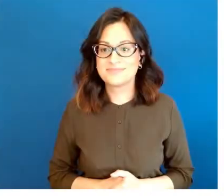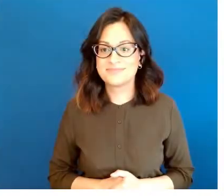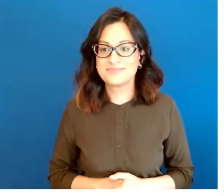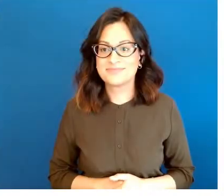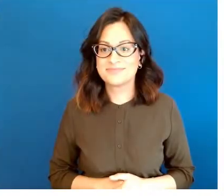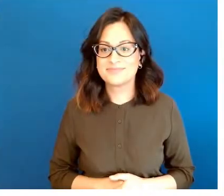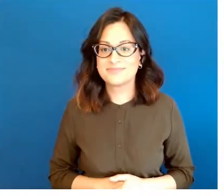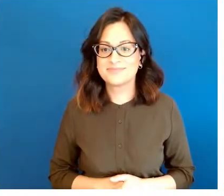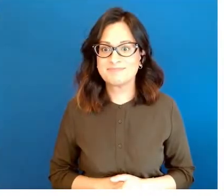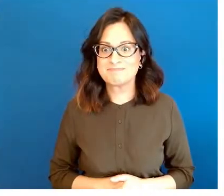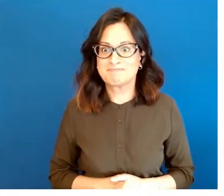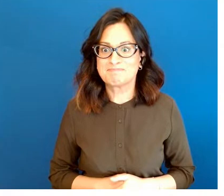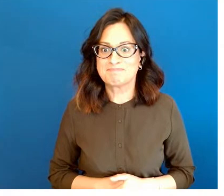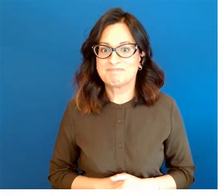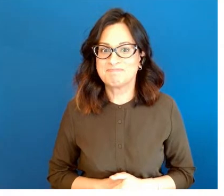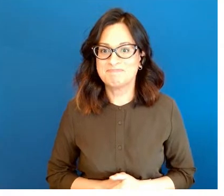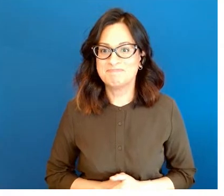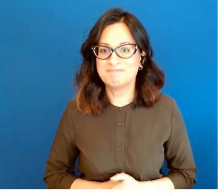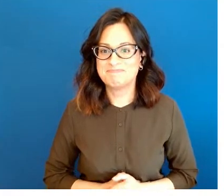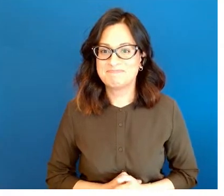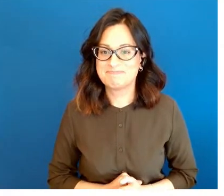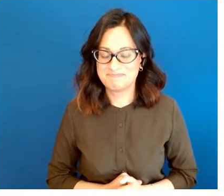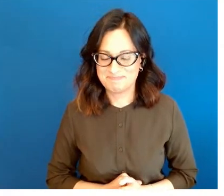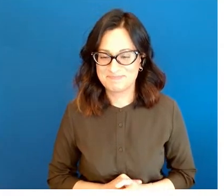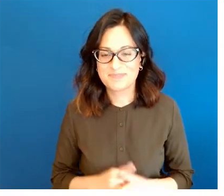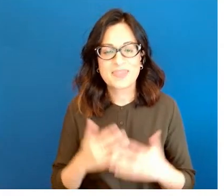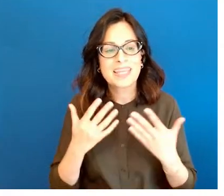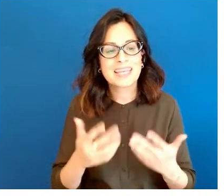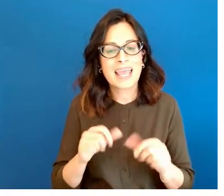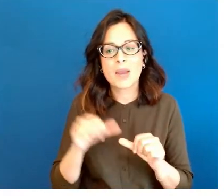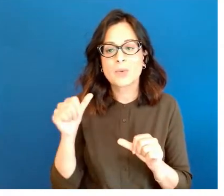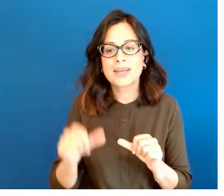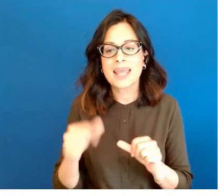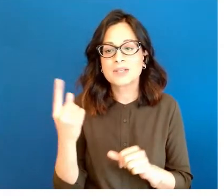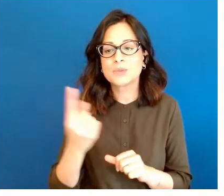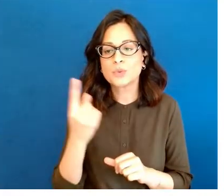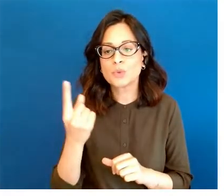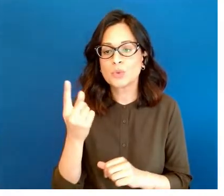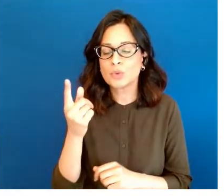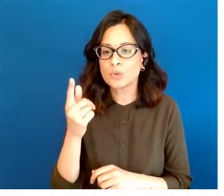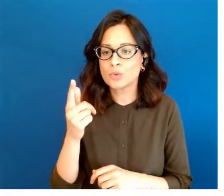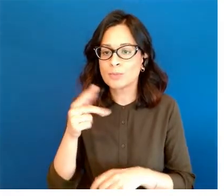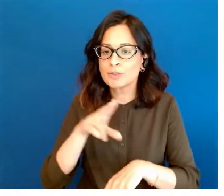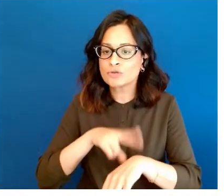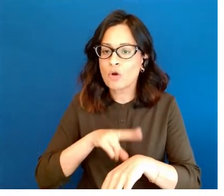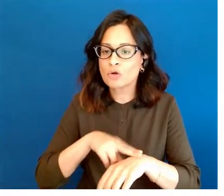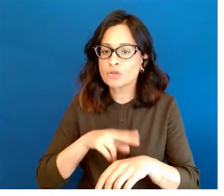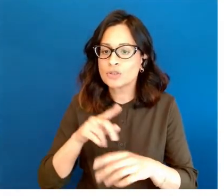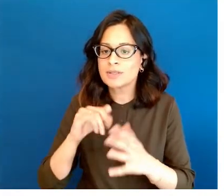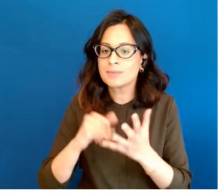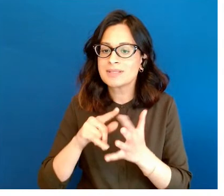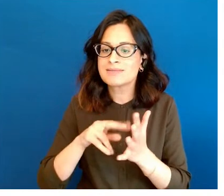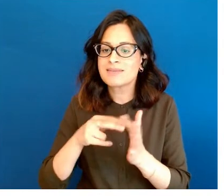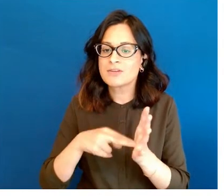So now we're going to go over to Dr. Stephen Jenkins, who is a consultant physician in respiratory and allergy at